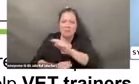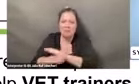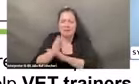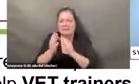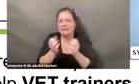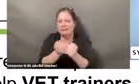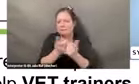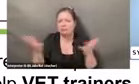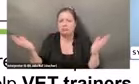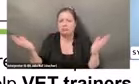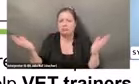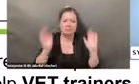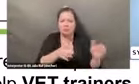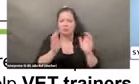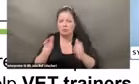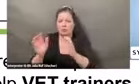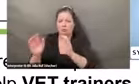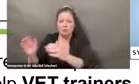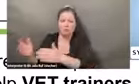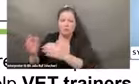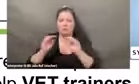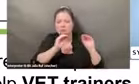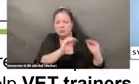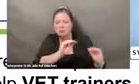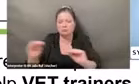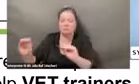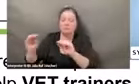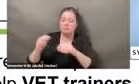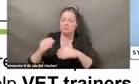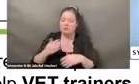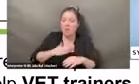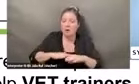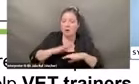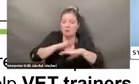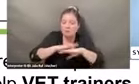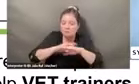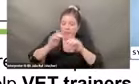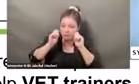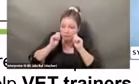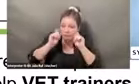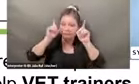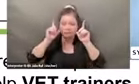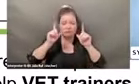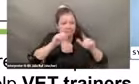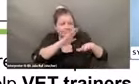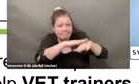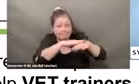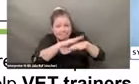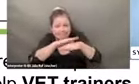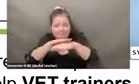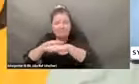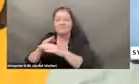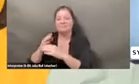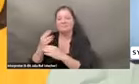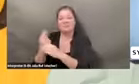and will work towards raising awareness about end users' right of digital accessibility.